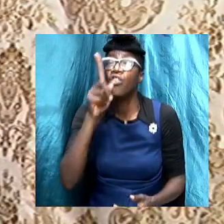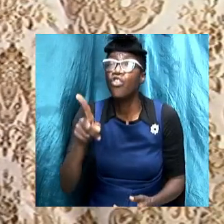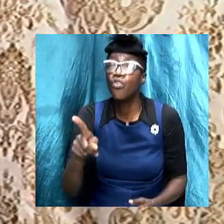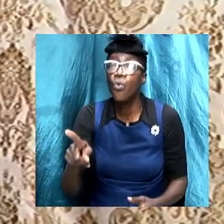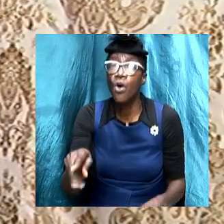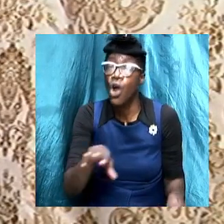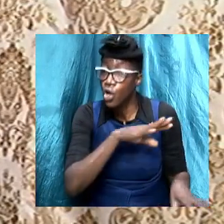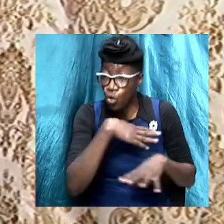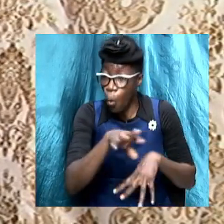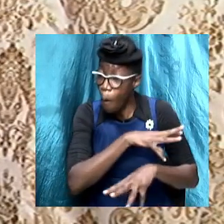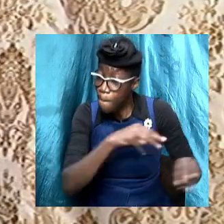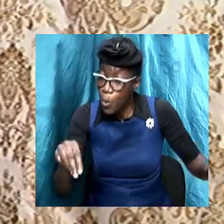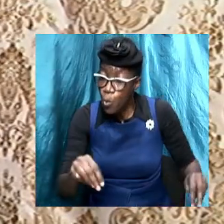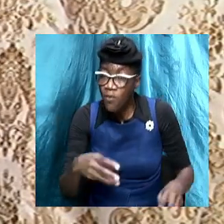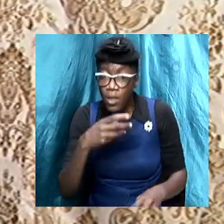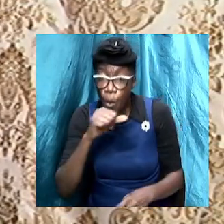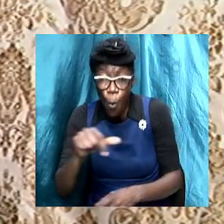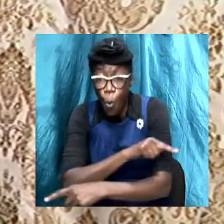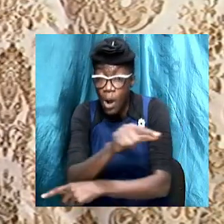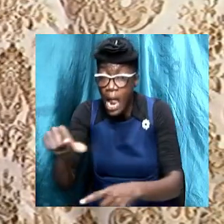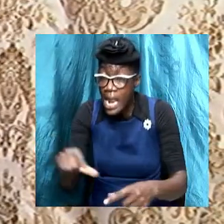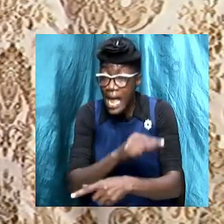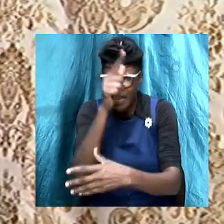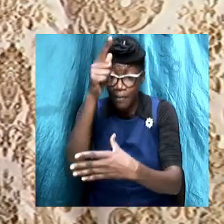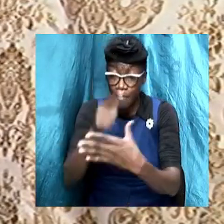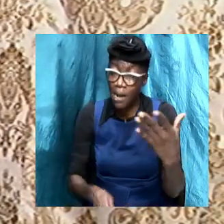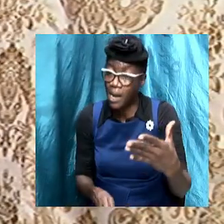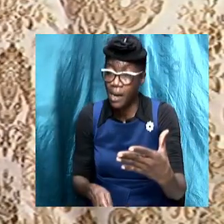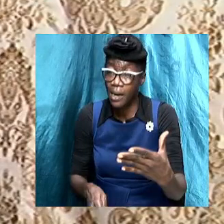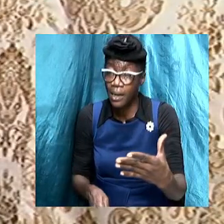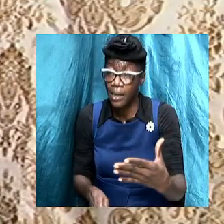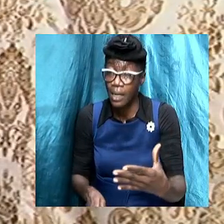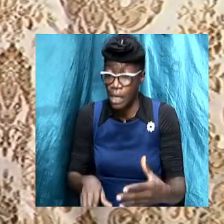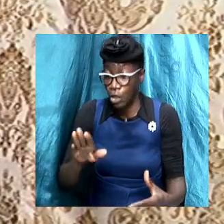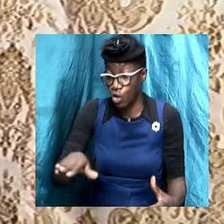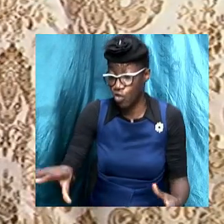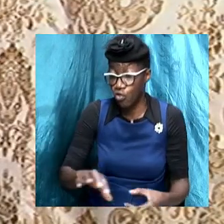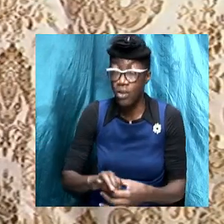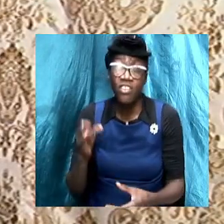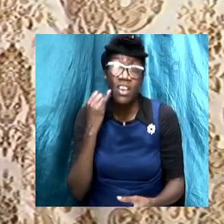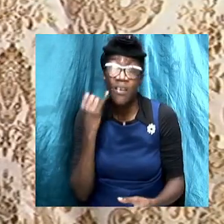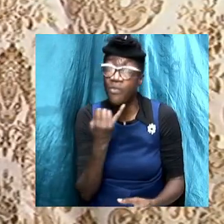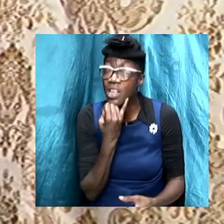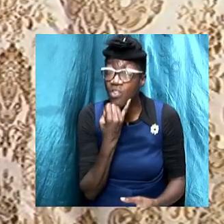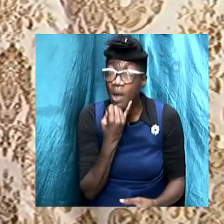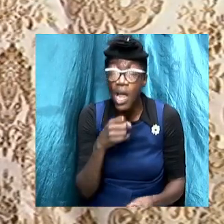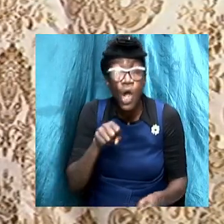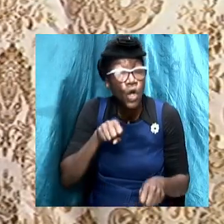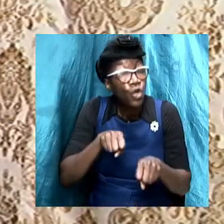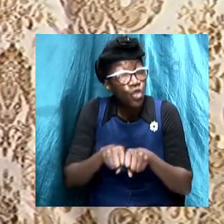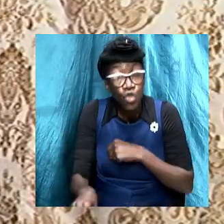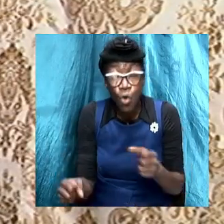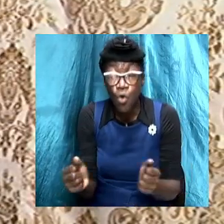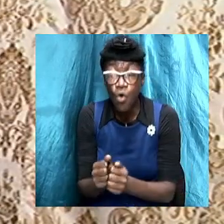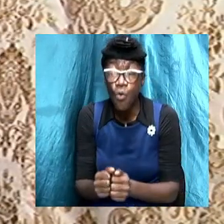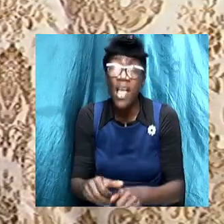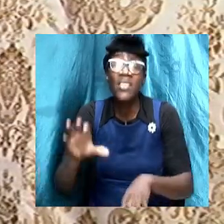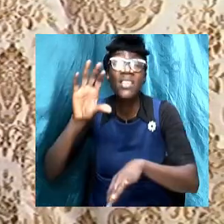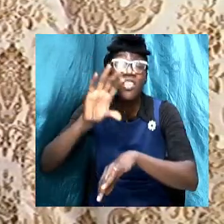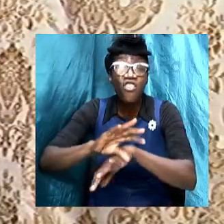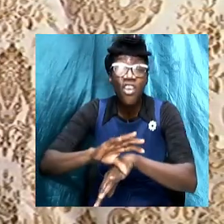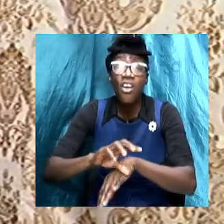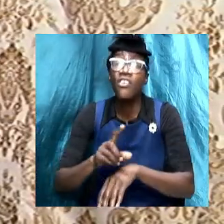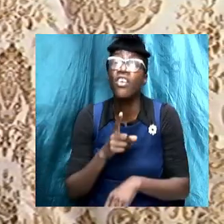old landmark. So as it was with the children of Israel, so it is with the church. We are to